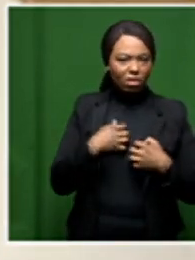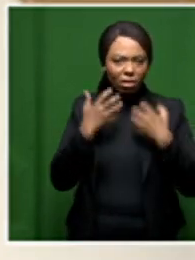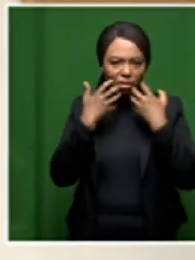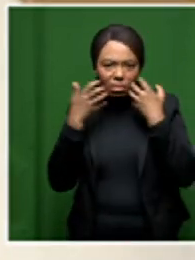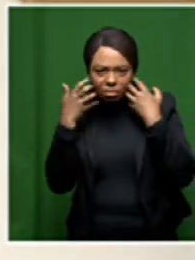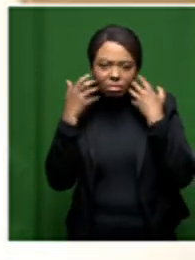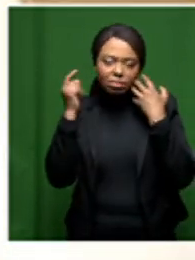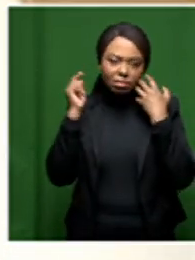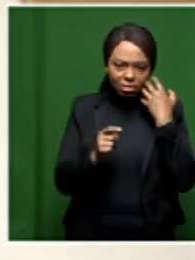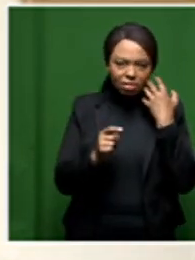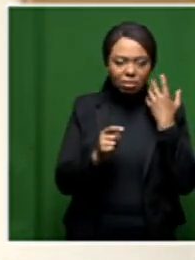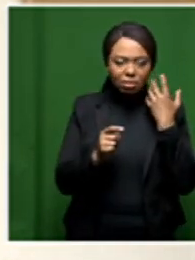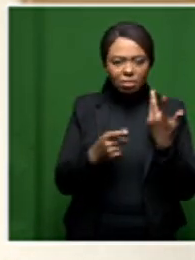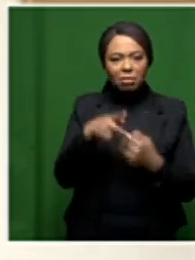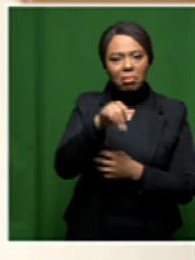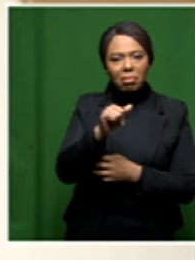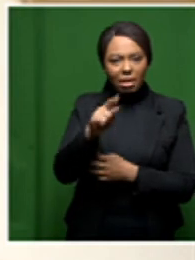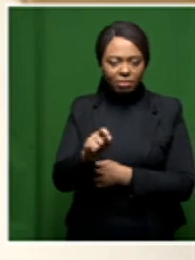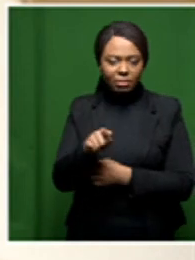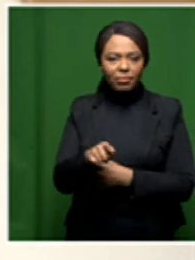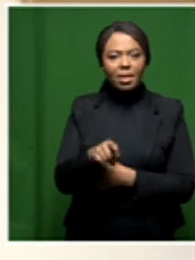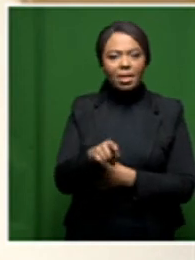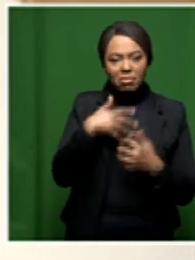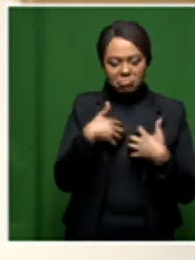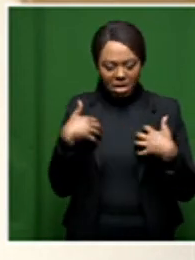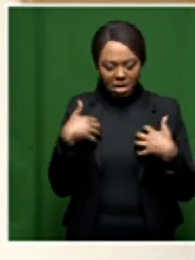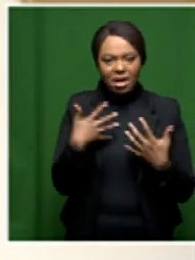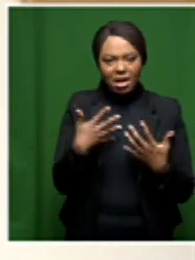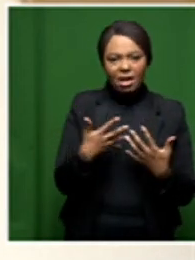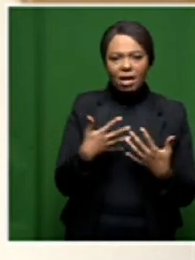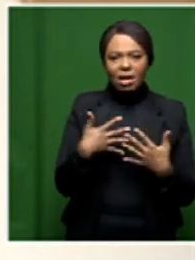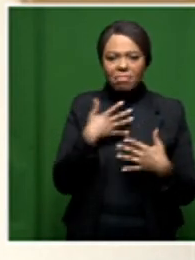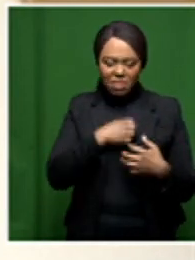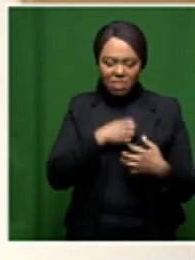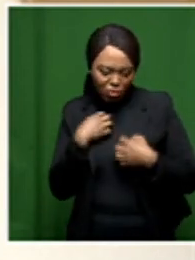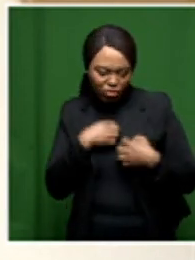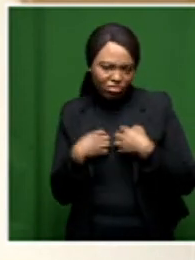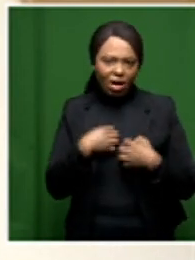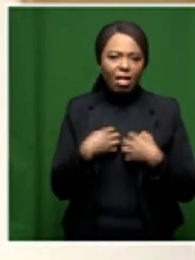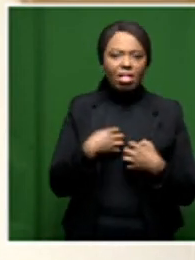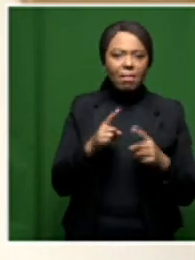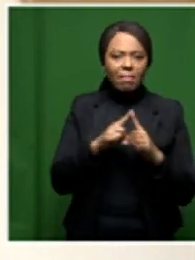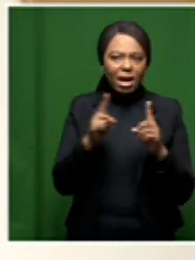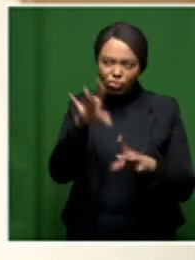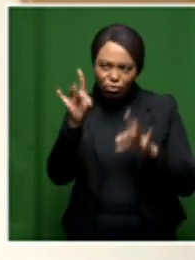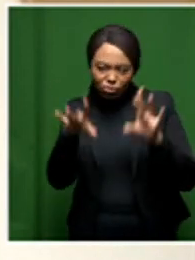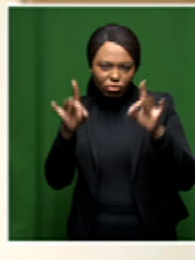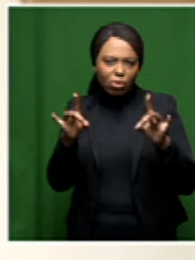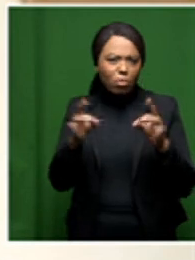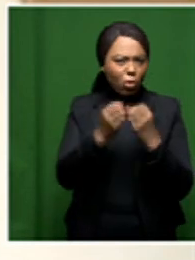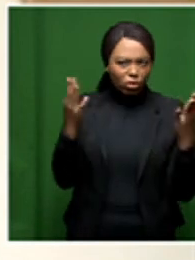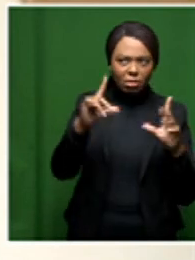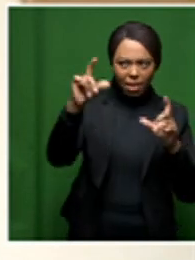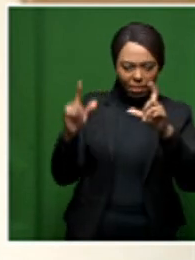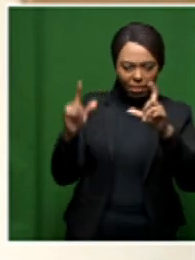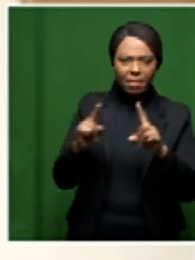my book, and so it was quite a difficult feat to choose the images. There's a lot of images that didn't make it,